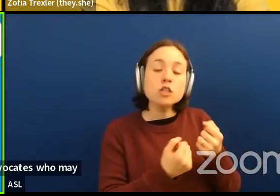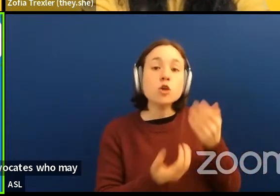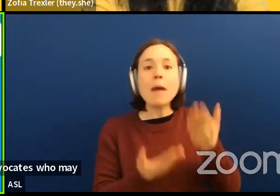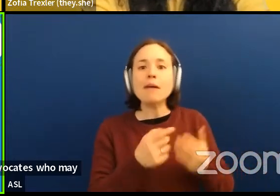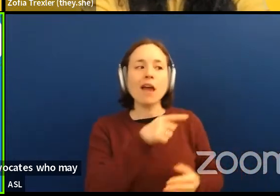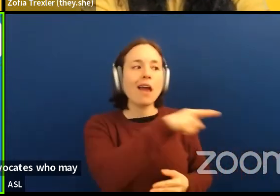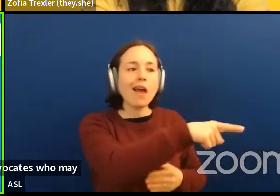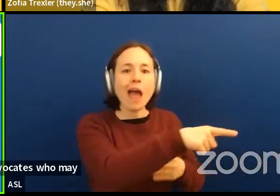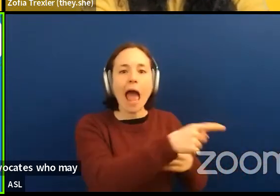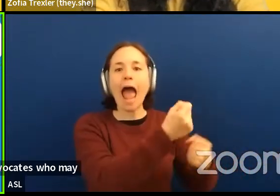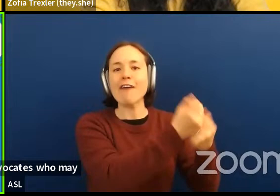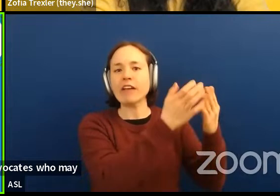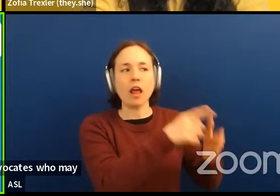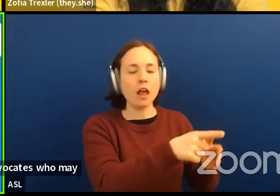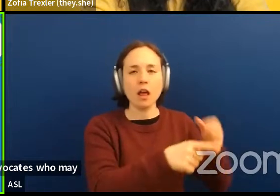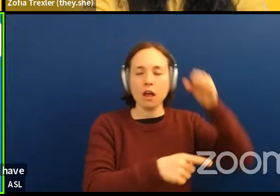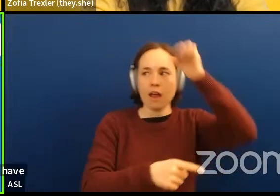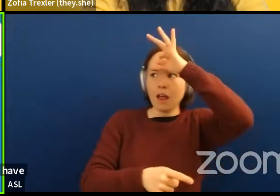or capacity